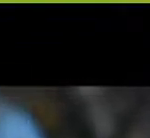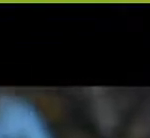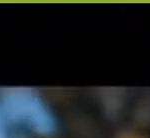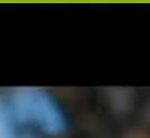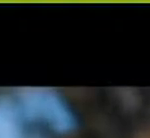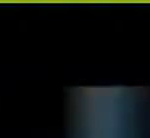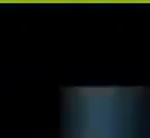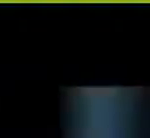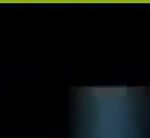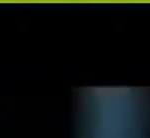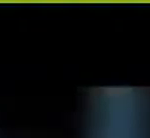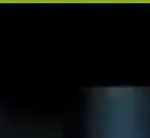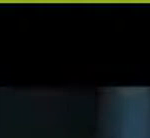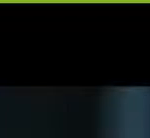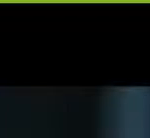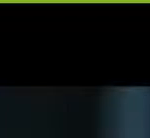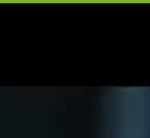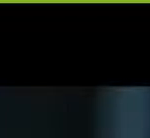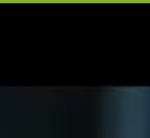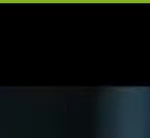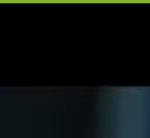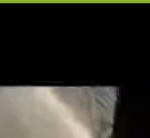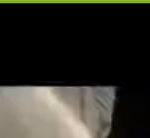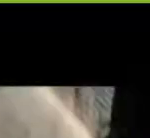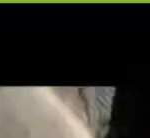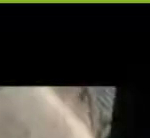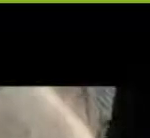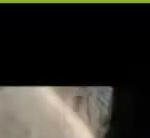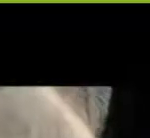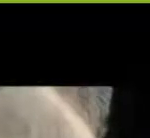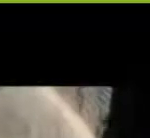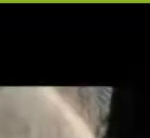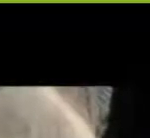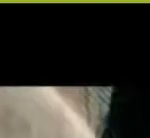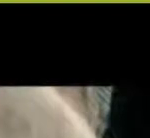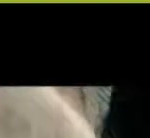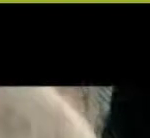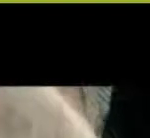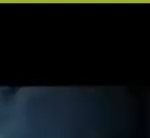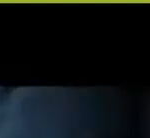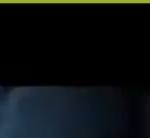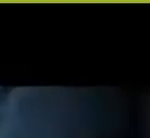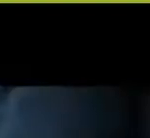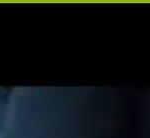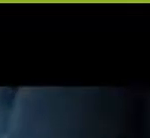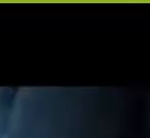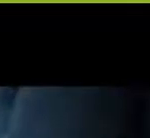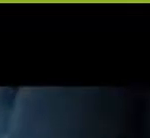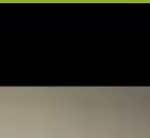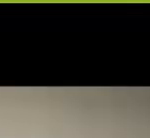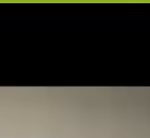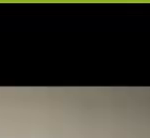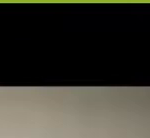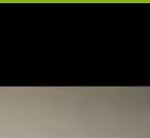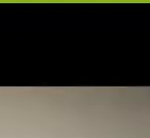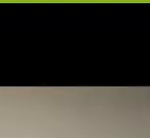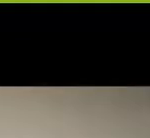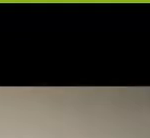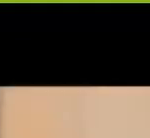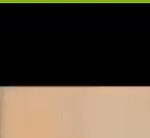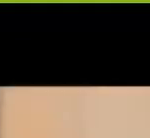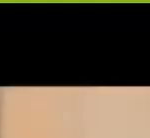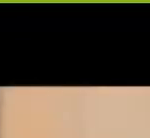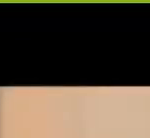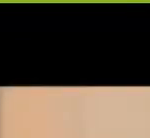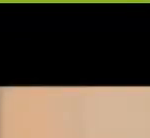on school, always feeling tired from staying up all night, wishing I could make social interactions without the anxiety from fear of judgment.